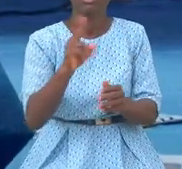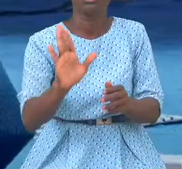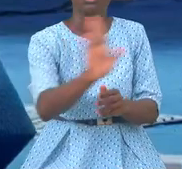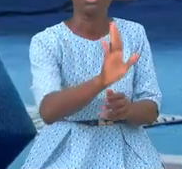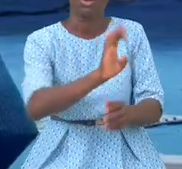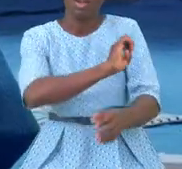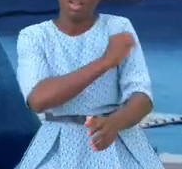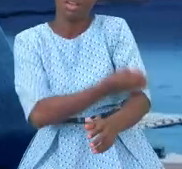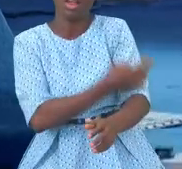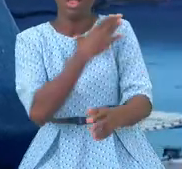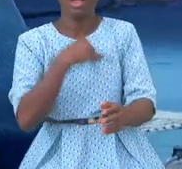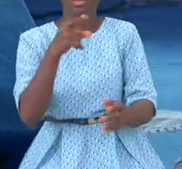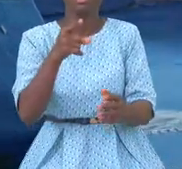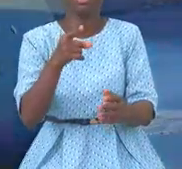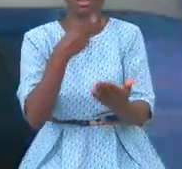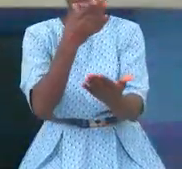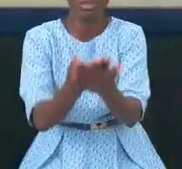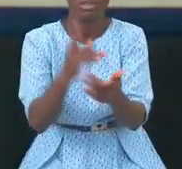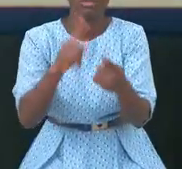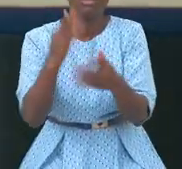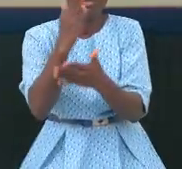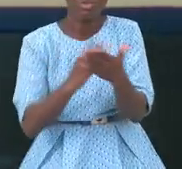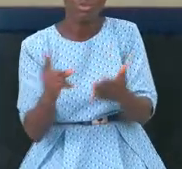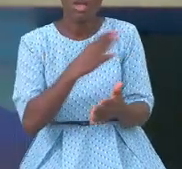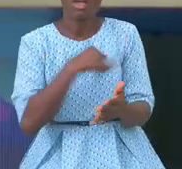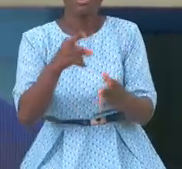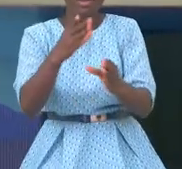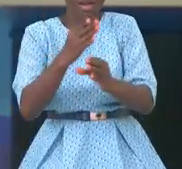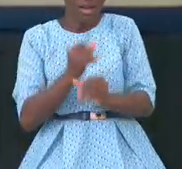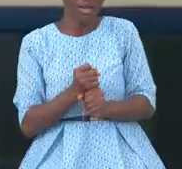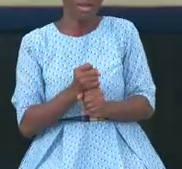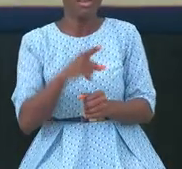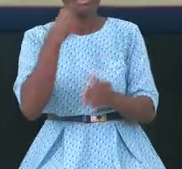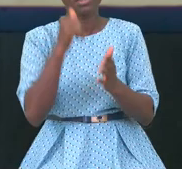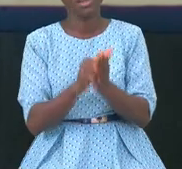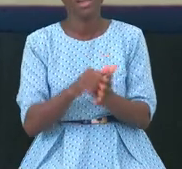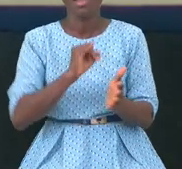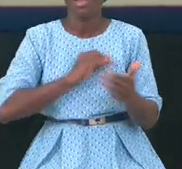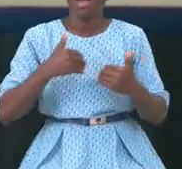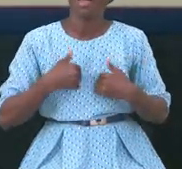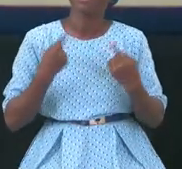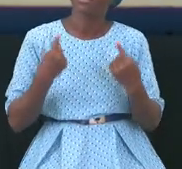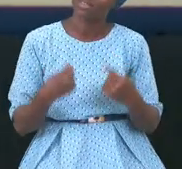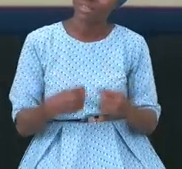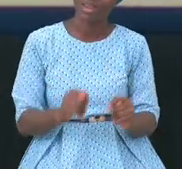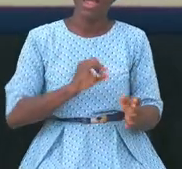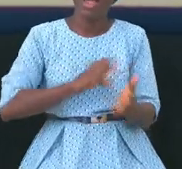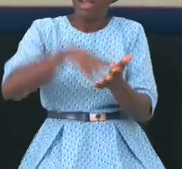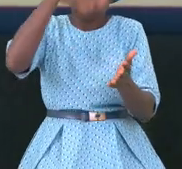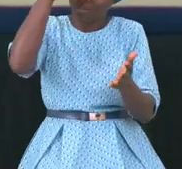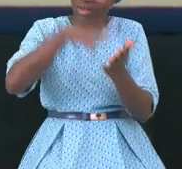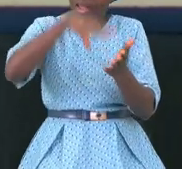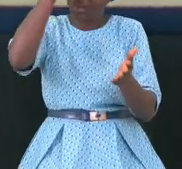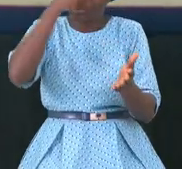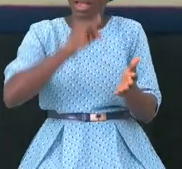say, I tried, I studied, I spent sleepless nights, and I struggled. I turned over